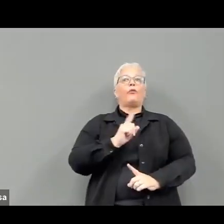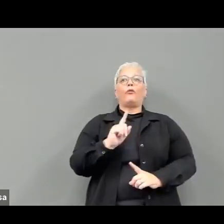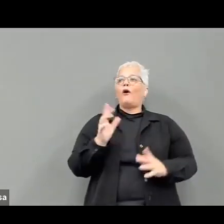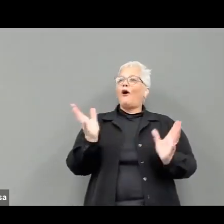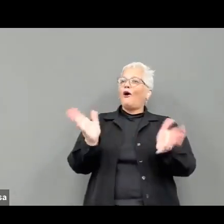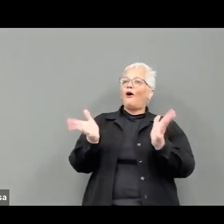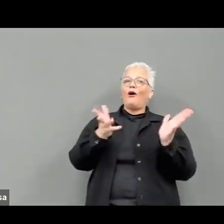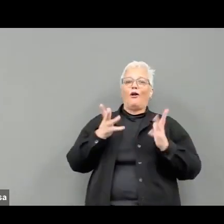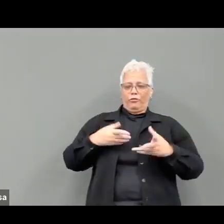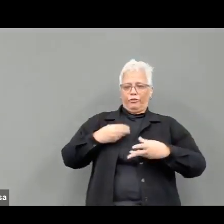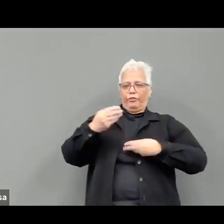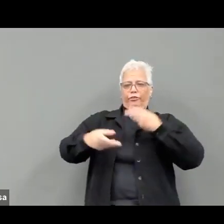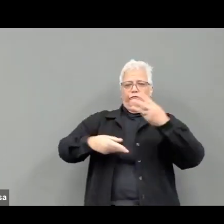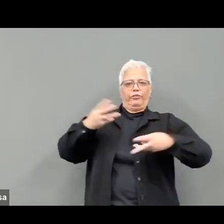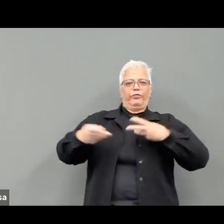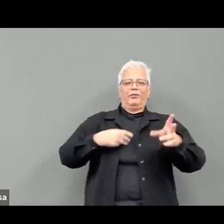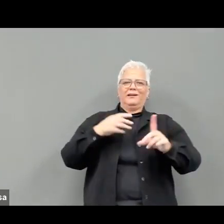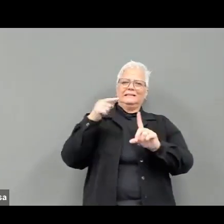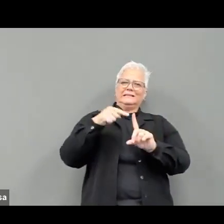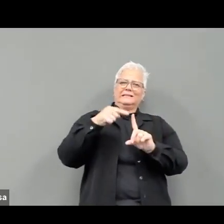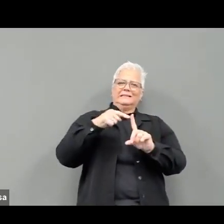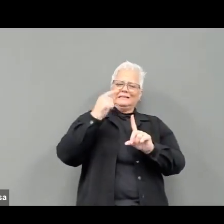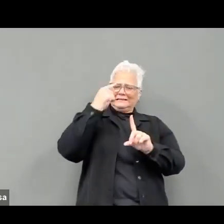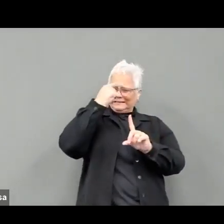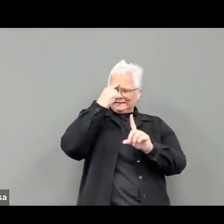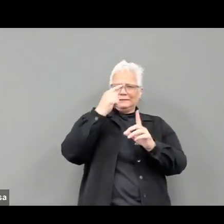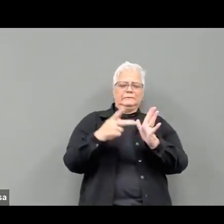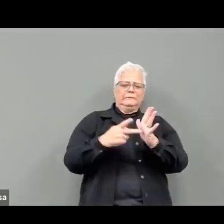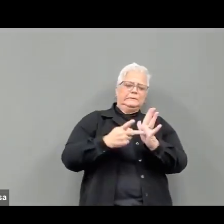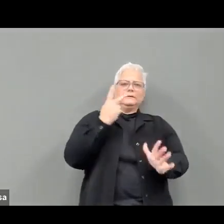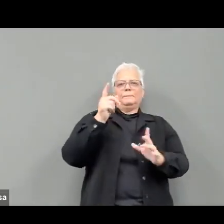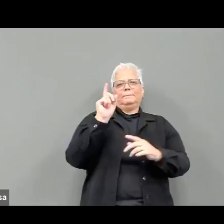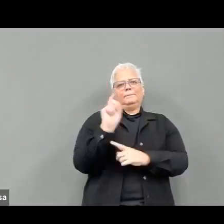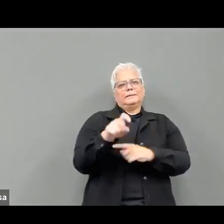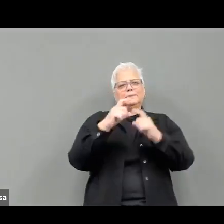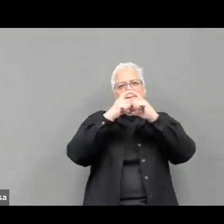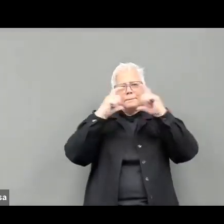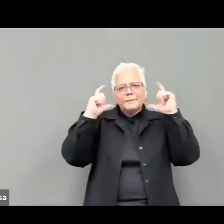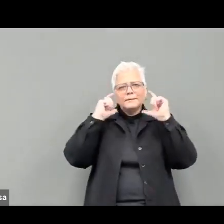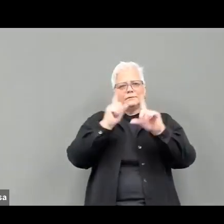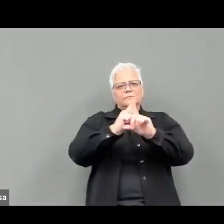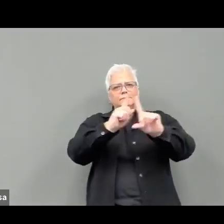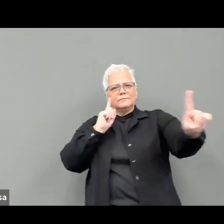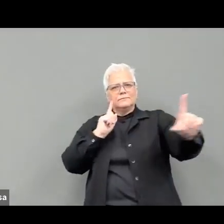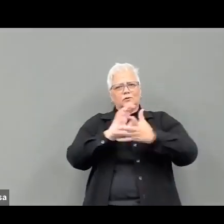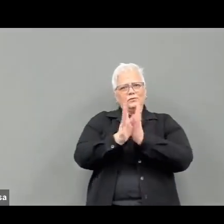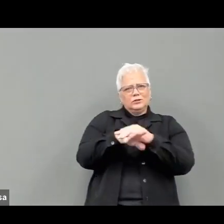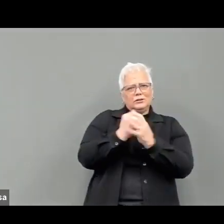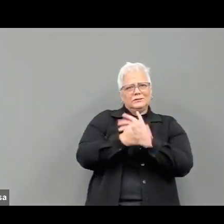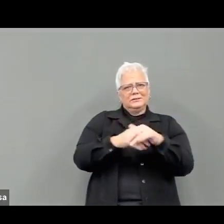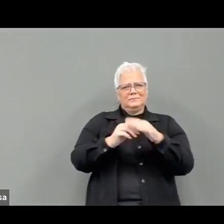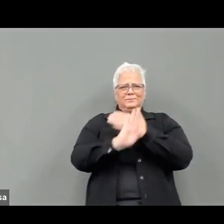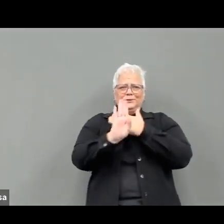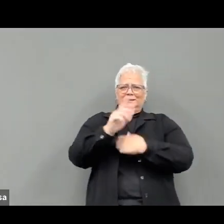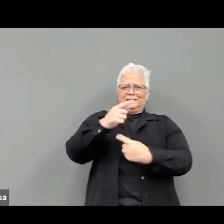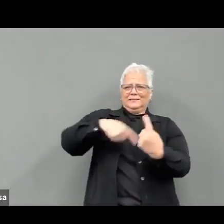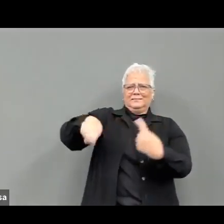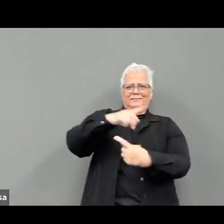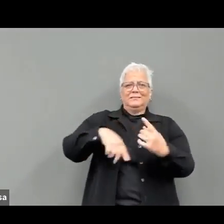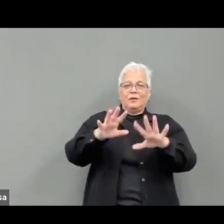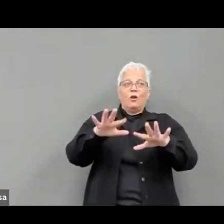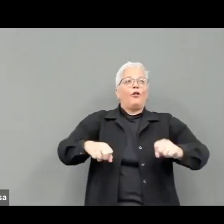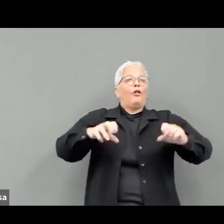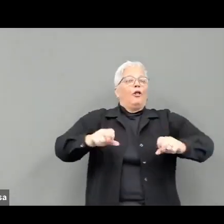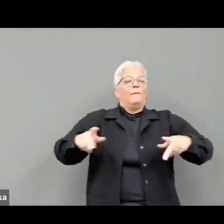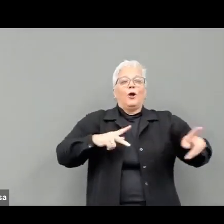have either attend or we have a big Super Bowl party, but this year that's not going to happen. It'll be just ourselves at home to stay